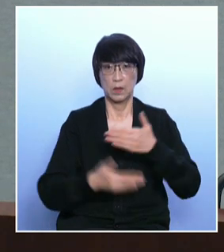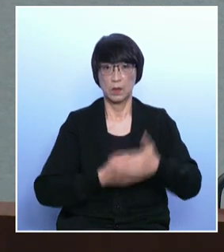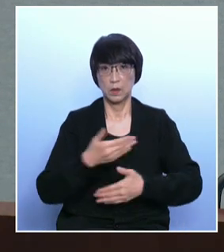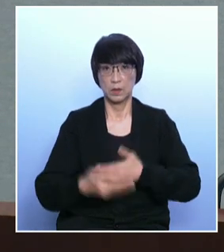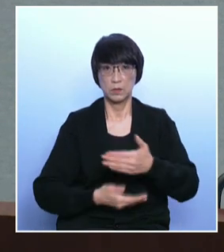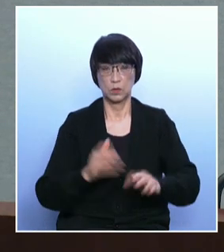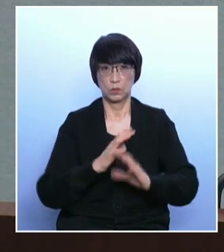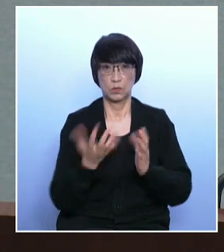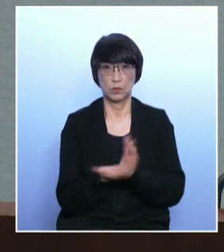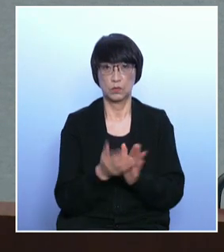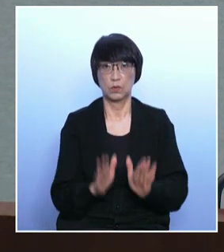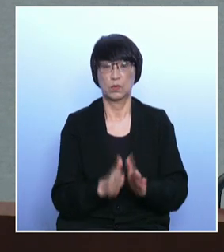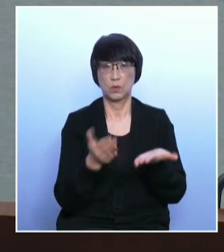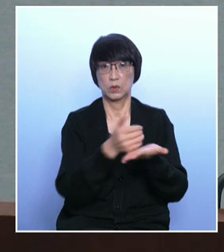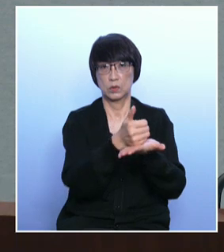month,